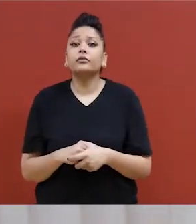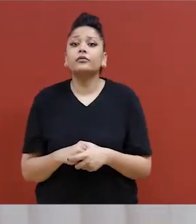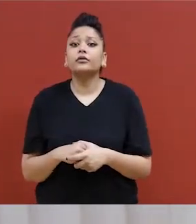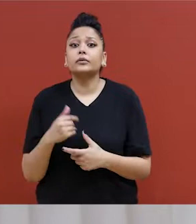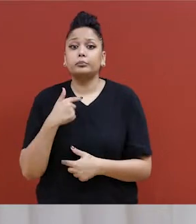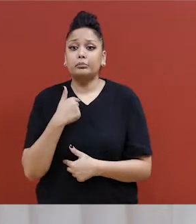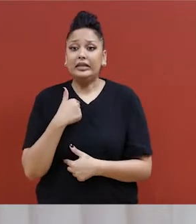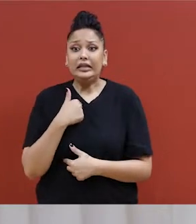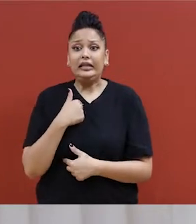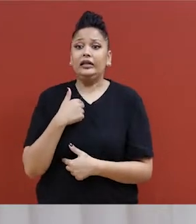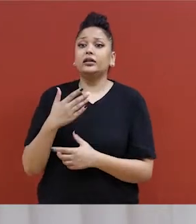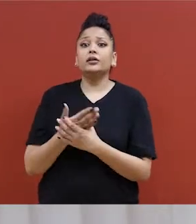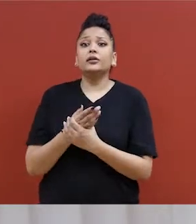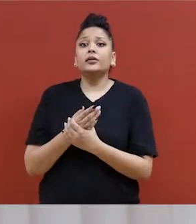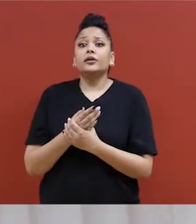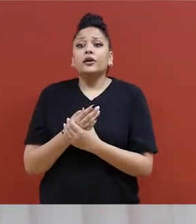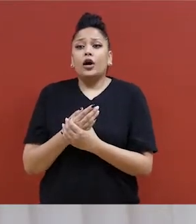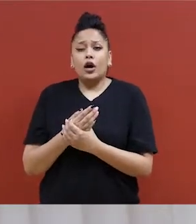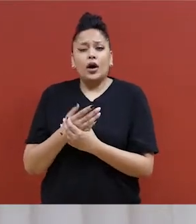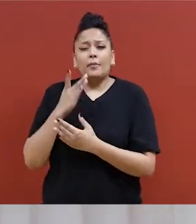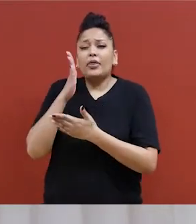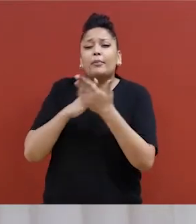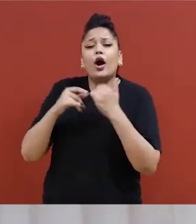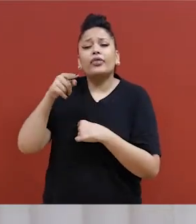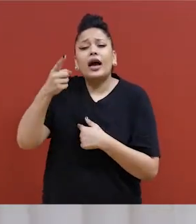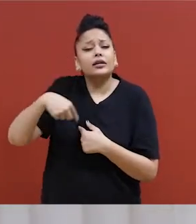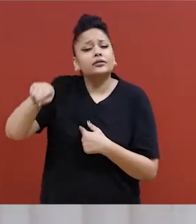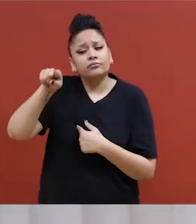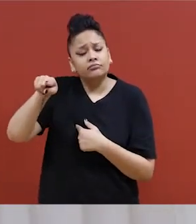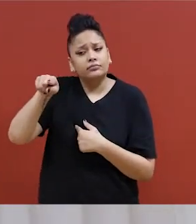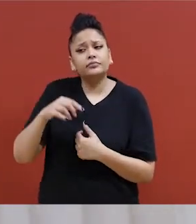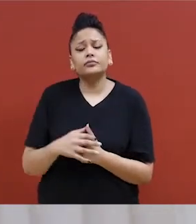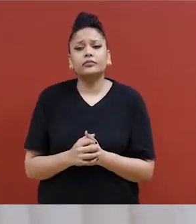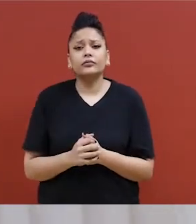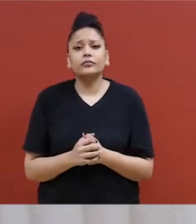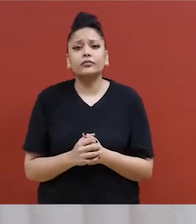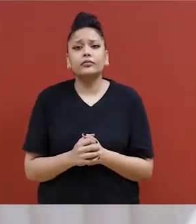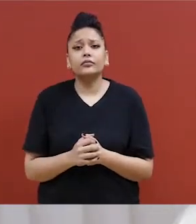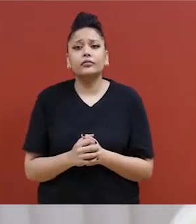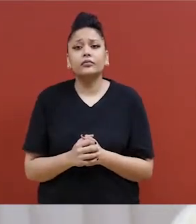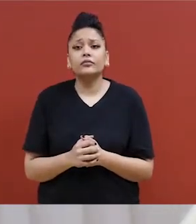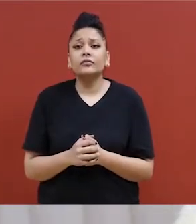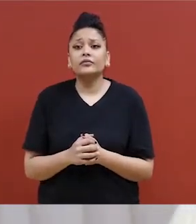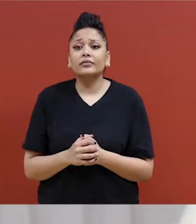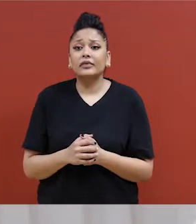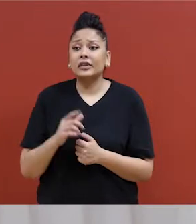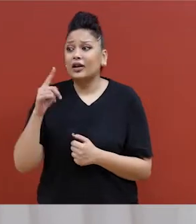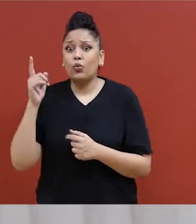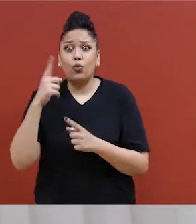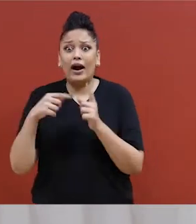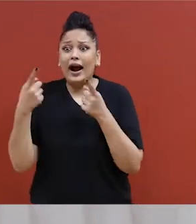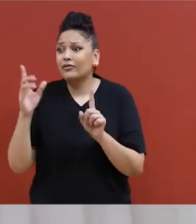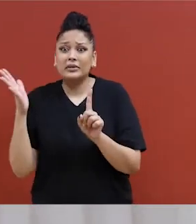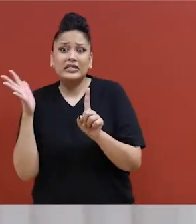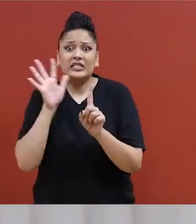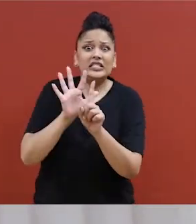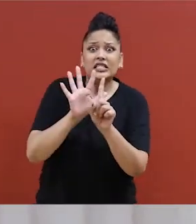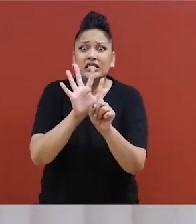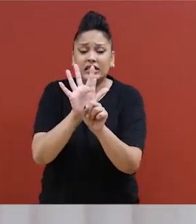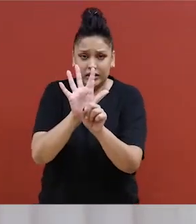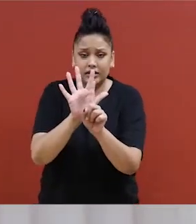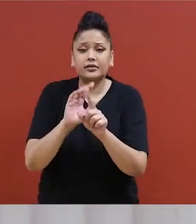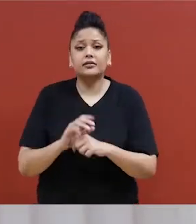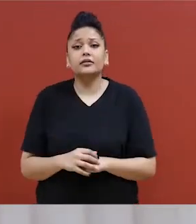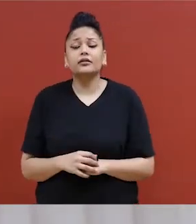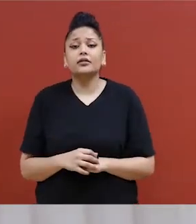part against small body part. So let's take a look at this. This attack is when the hands are around our